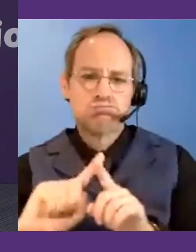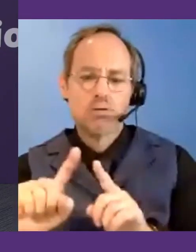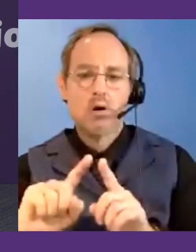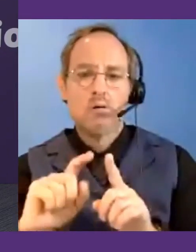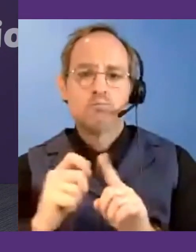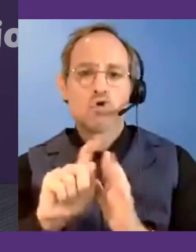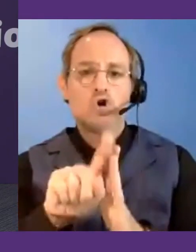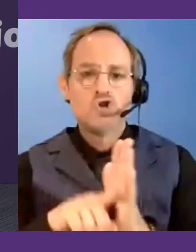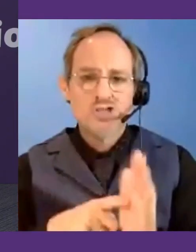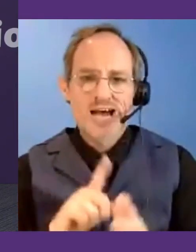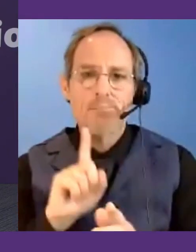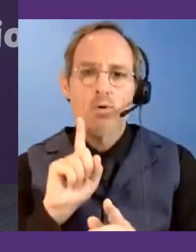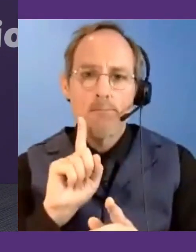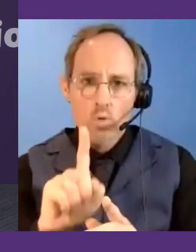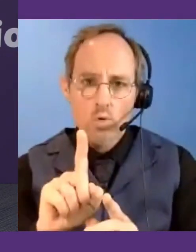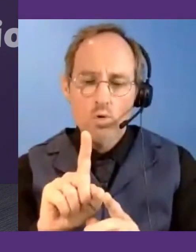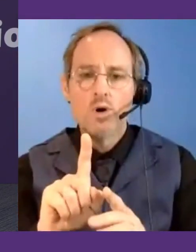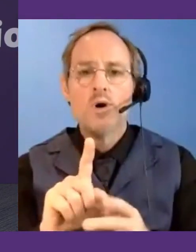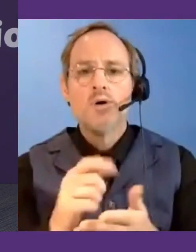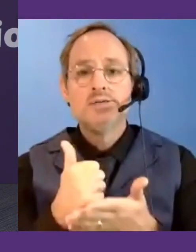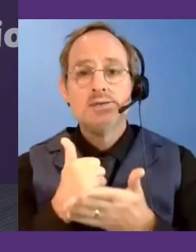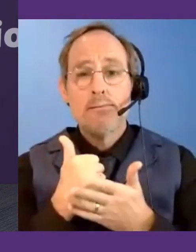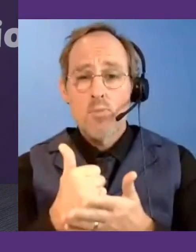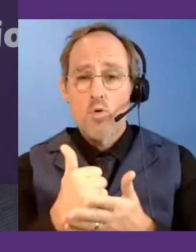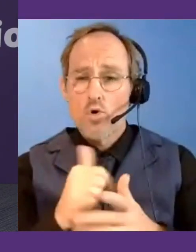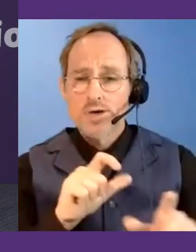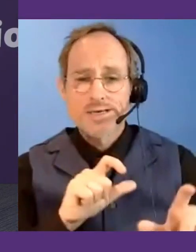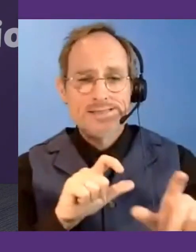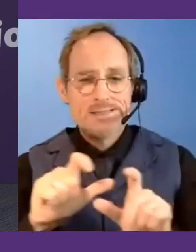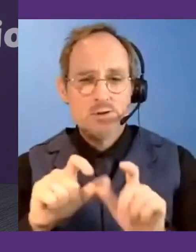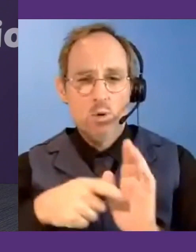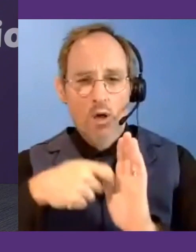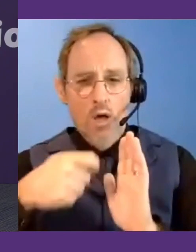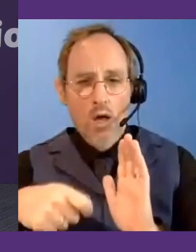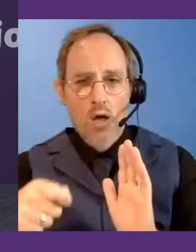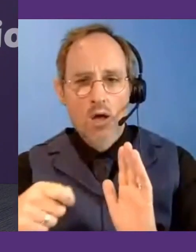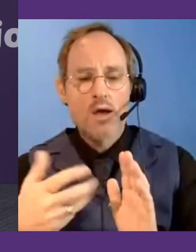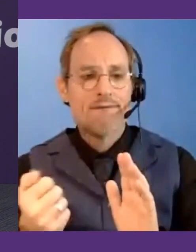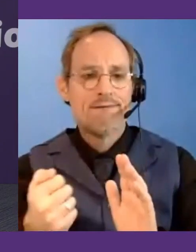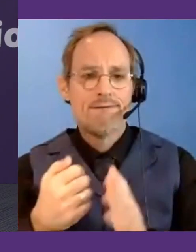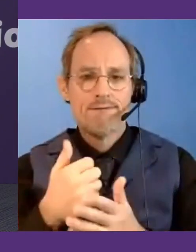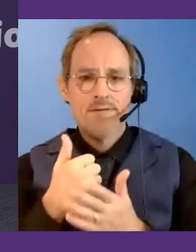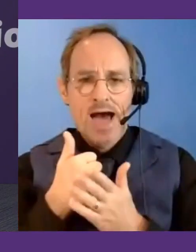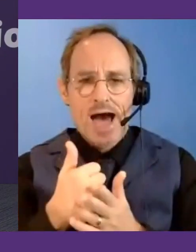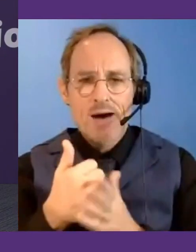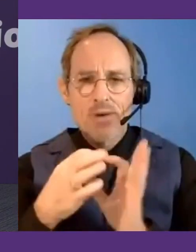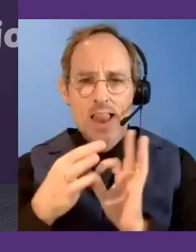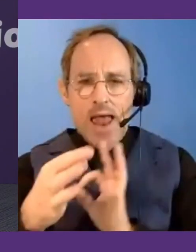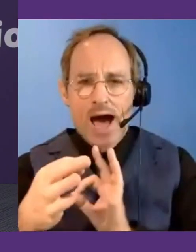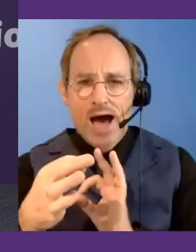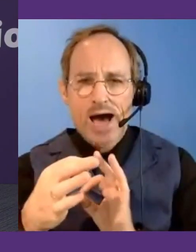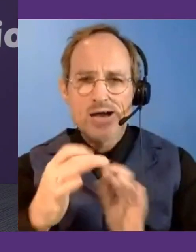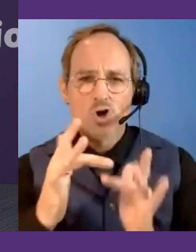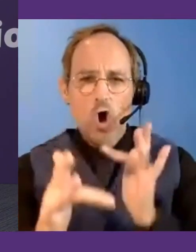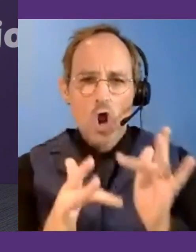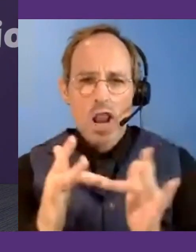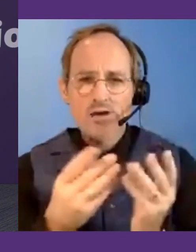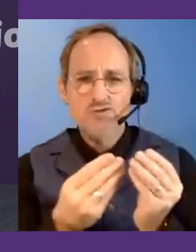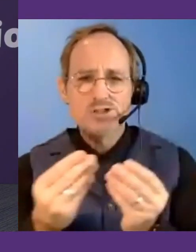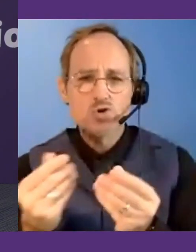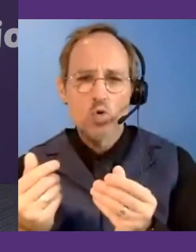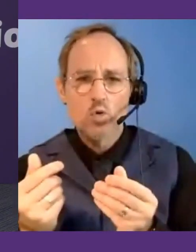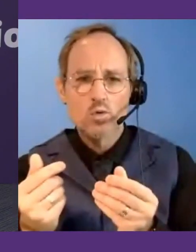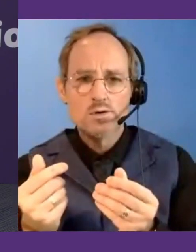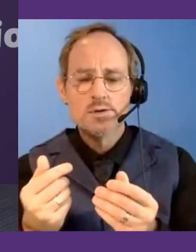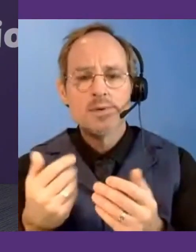available ongoing, and also our helpline and our online resources. So they're never, no one's ever